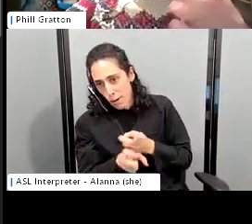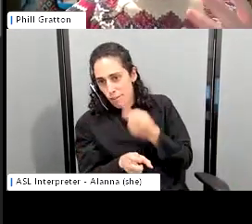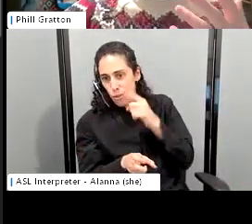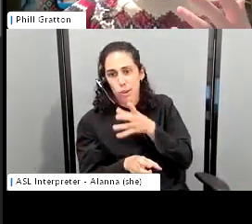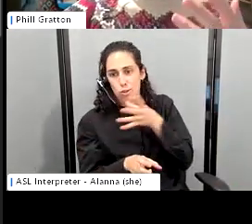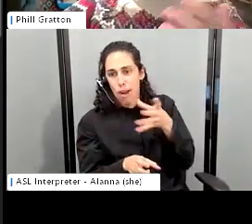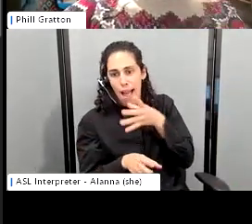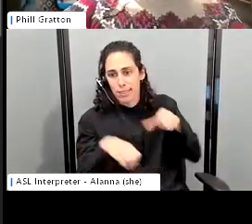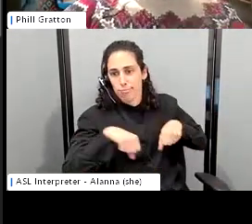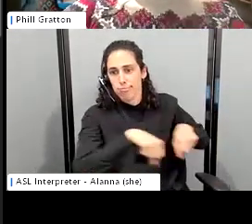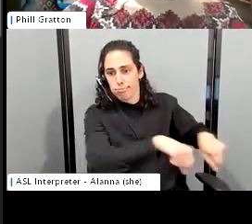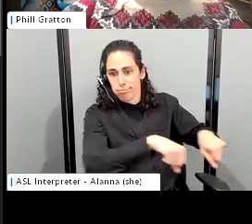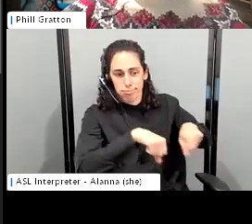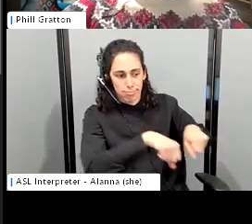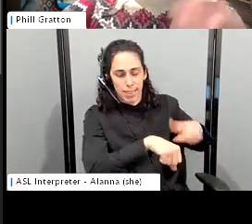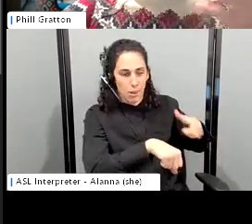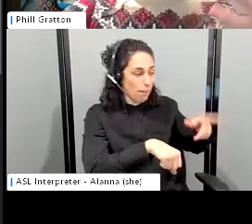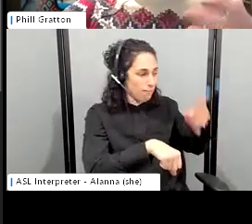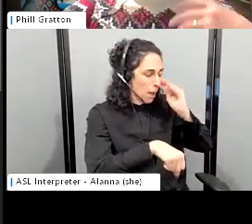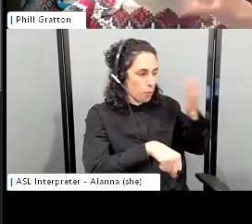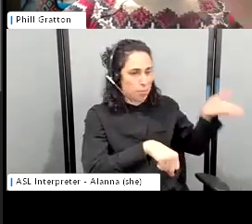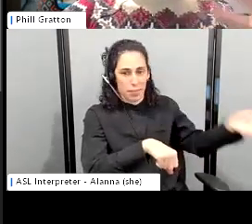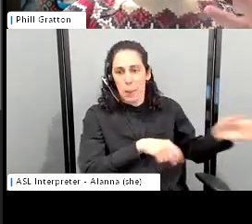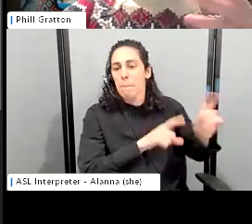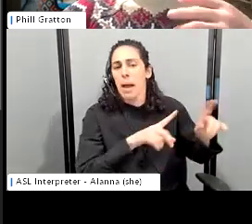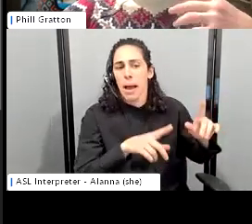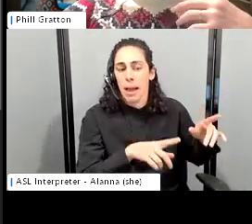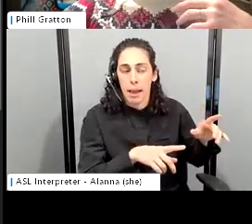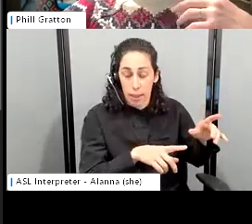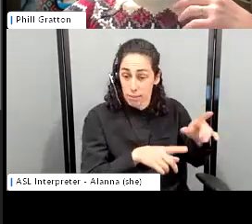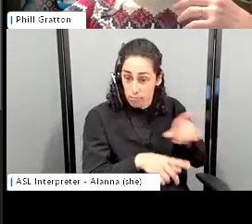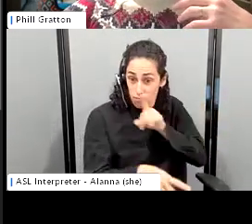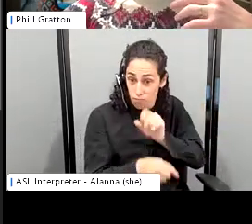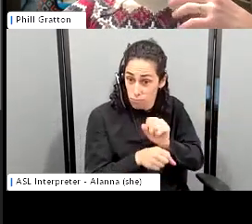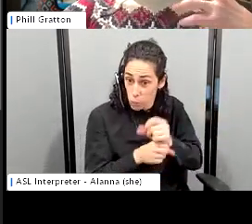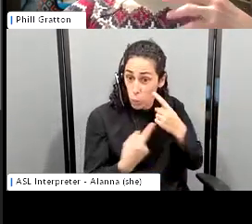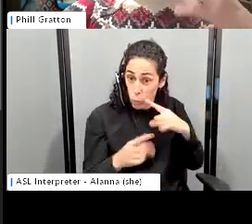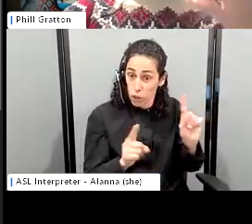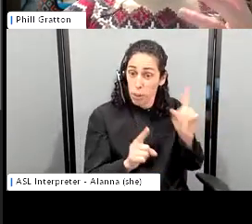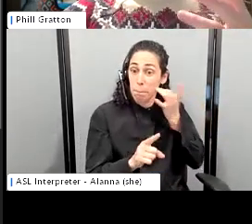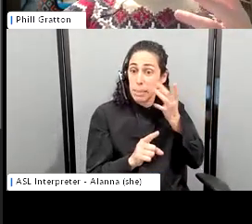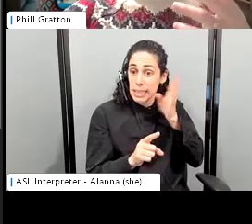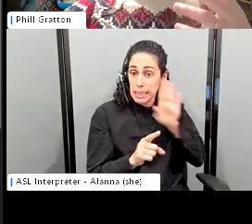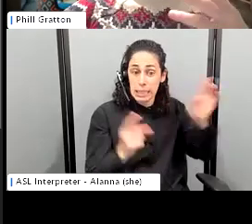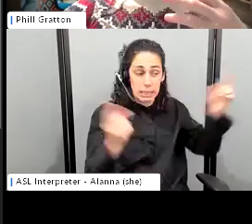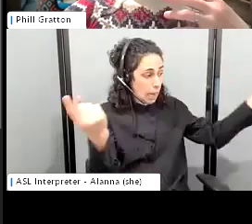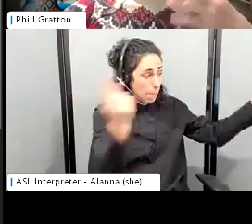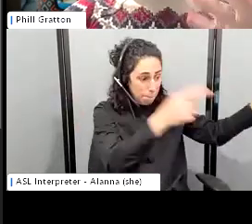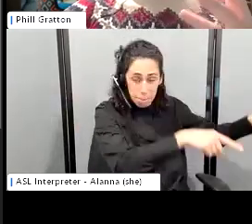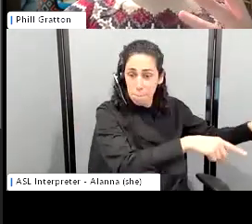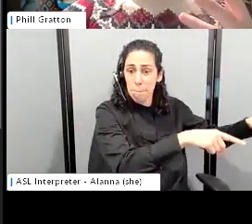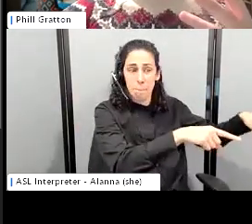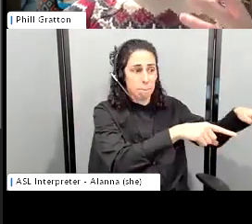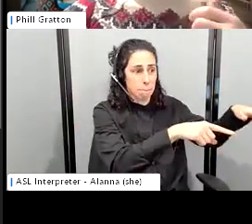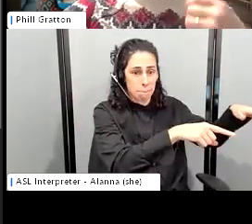does seem to attract the bees. So you have all of these different types of plants and just pollinator friendly